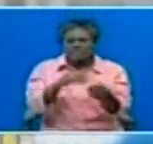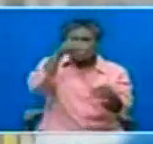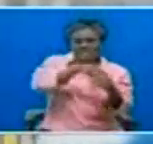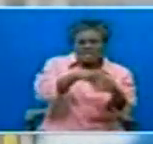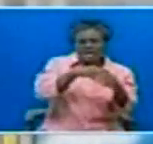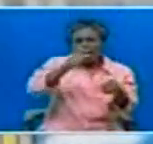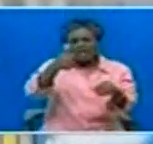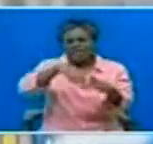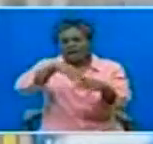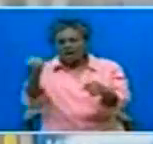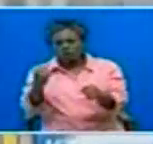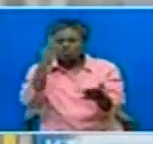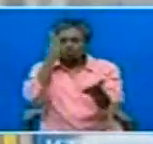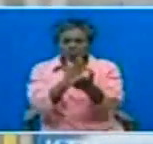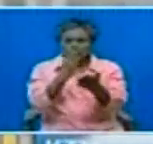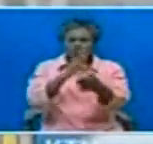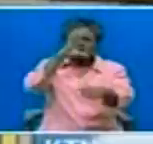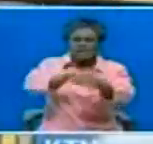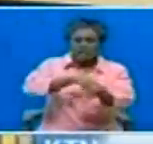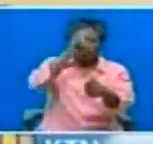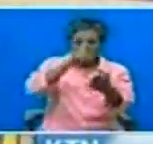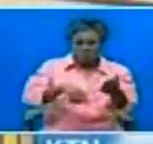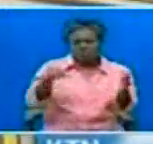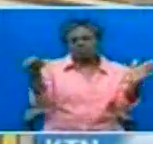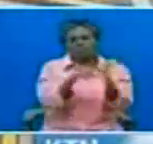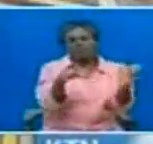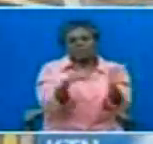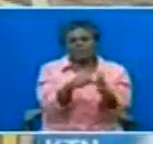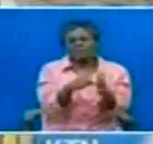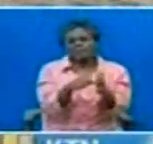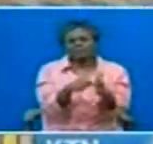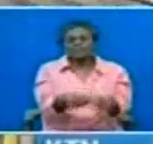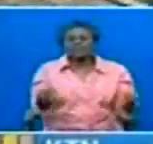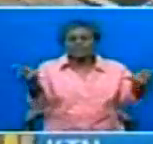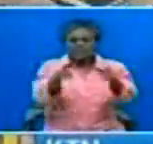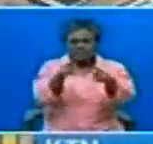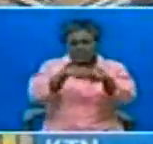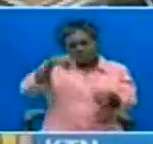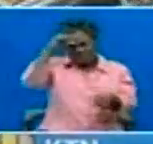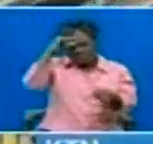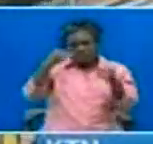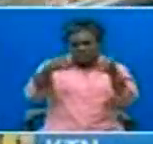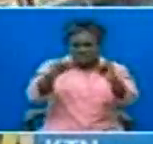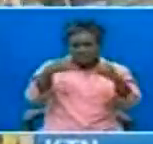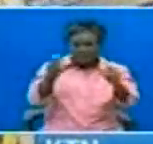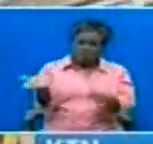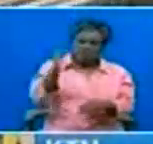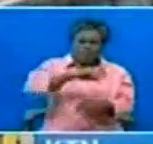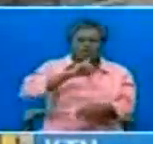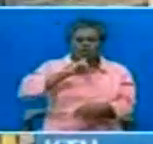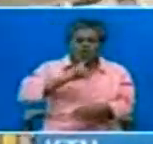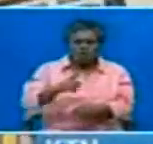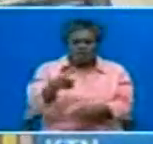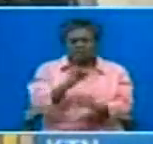of it, you will definitely end up with a dispute. Even with the government's attempts to bring order to the